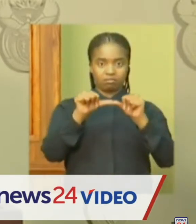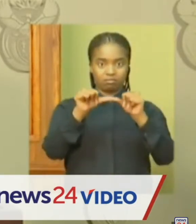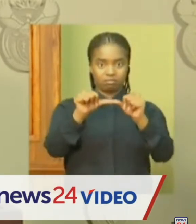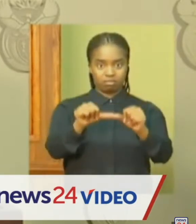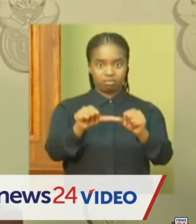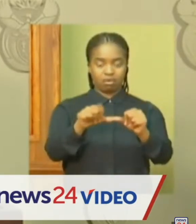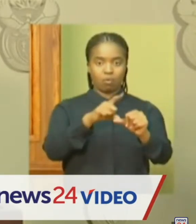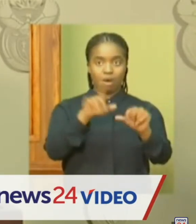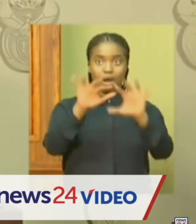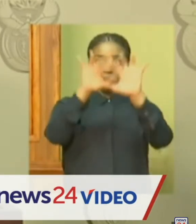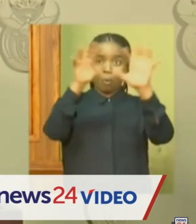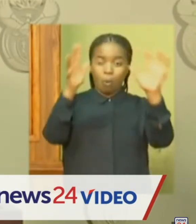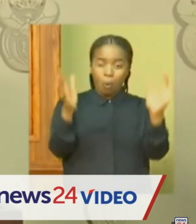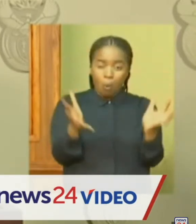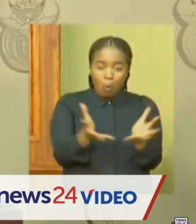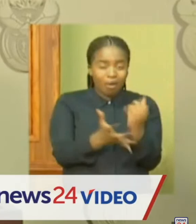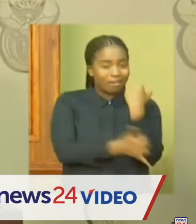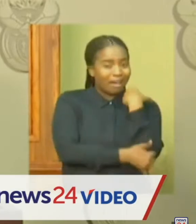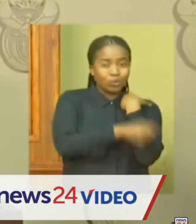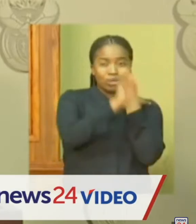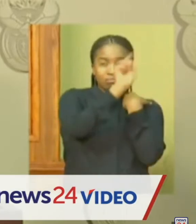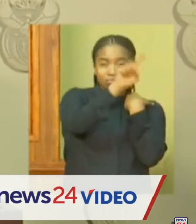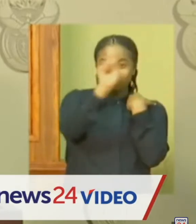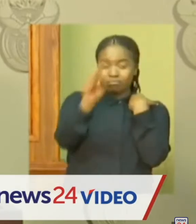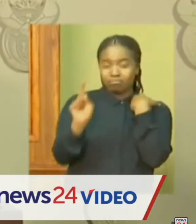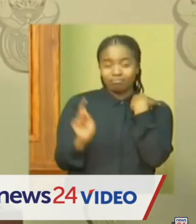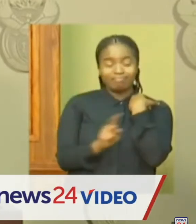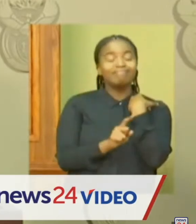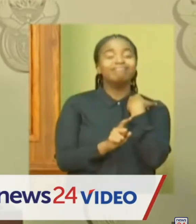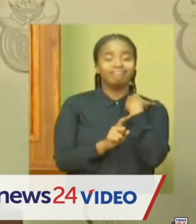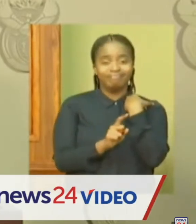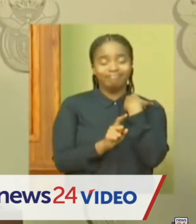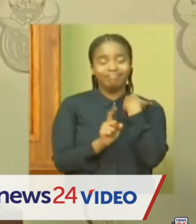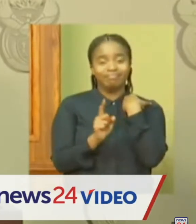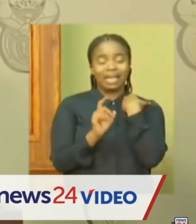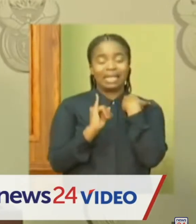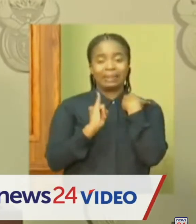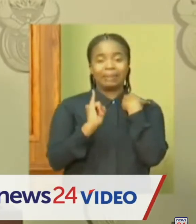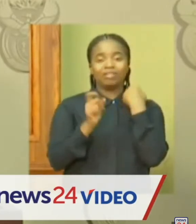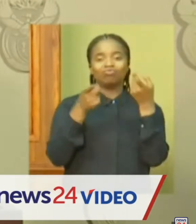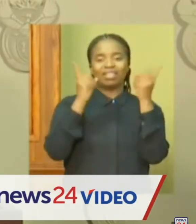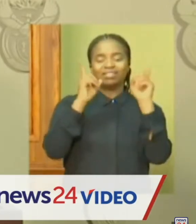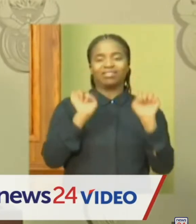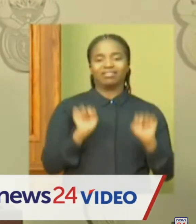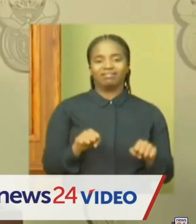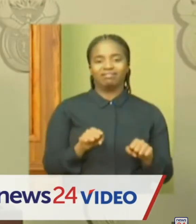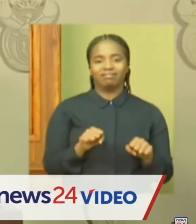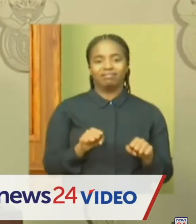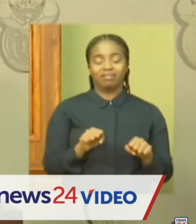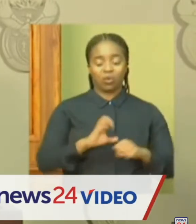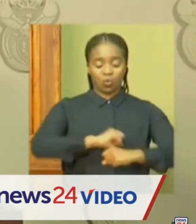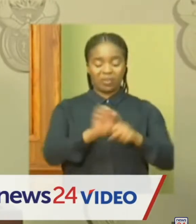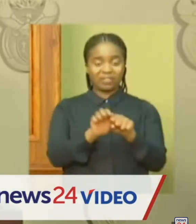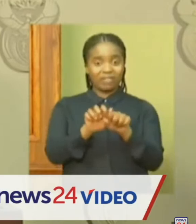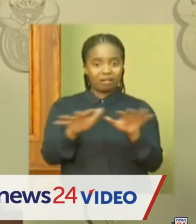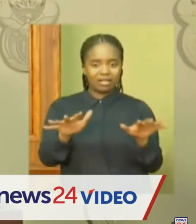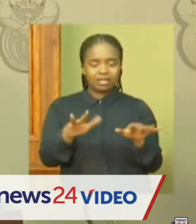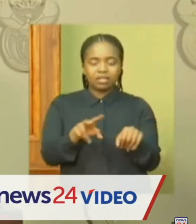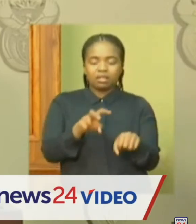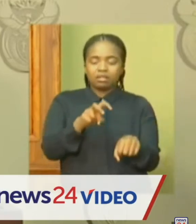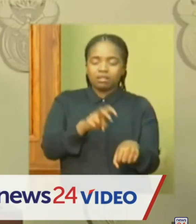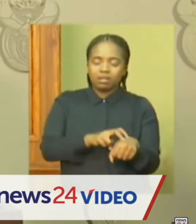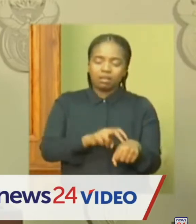global health threat for some time to come, and that the fight against COVID-19 needs to